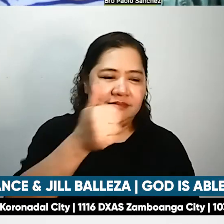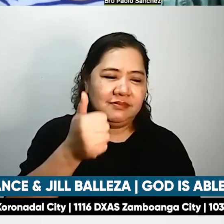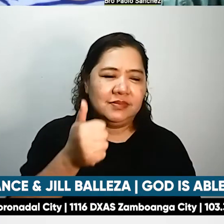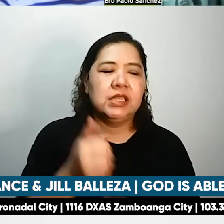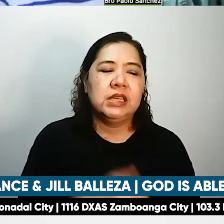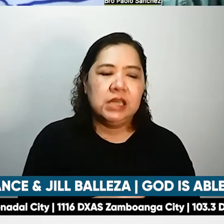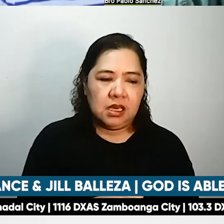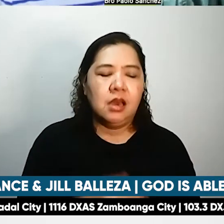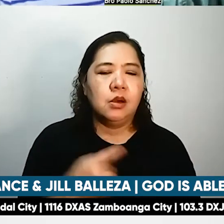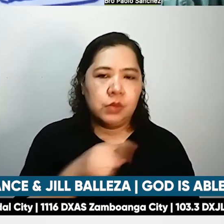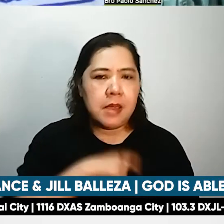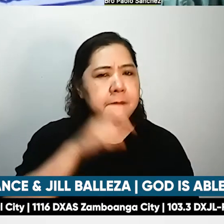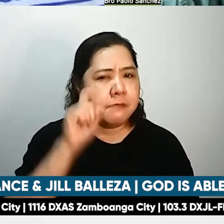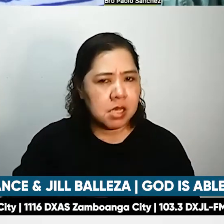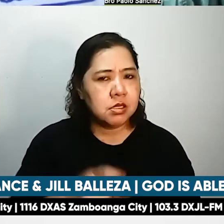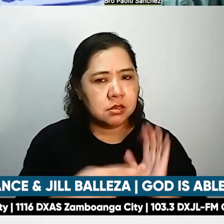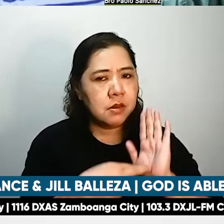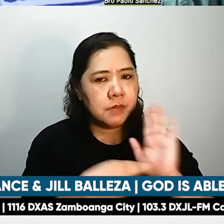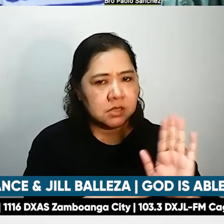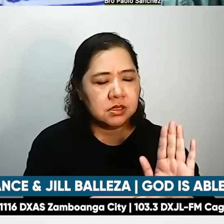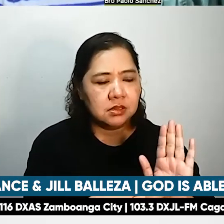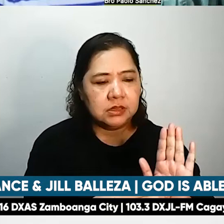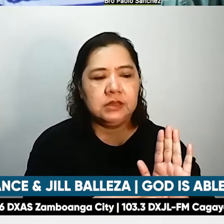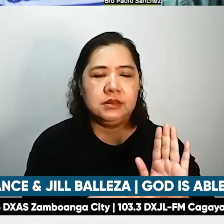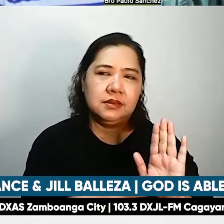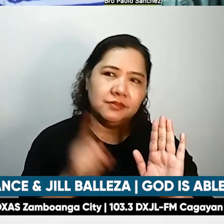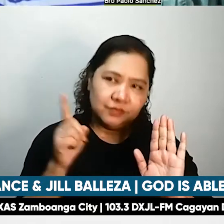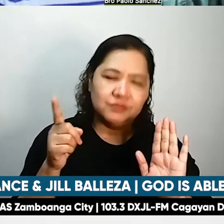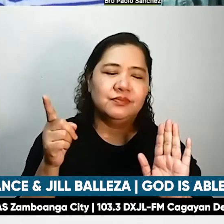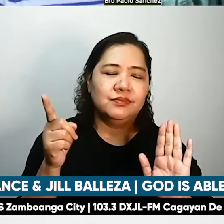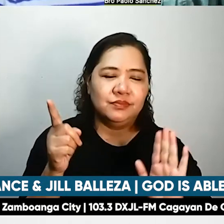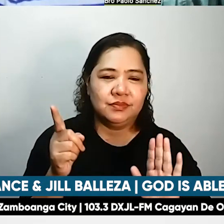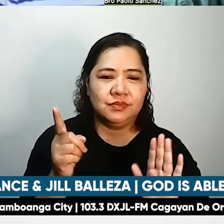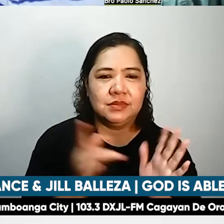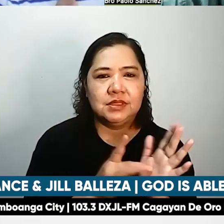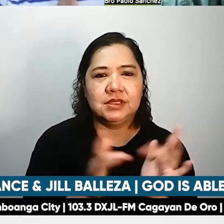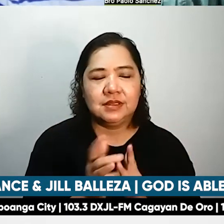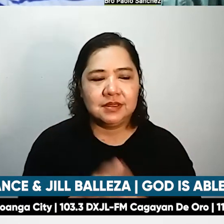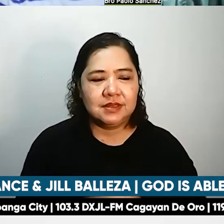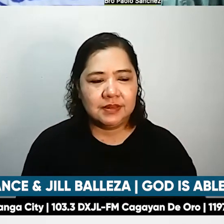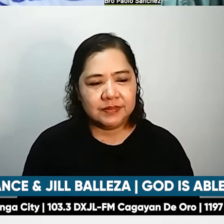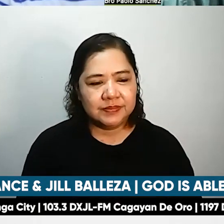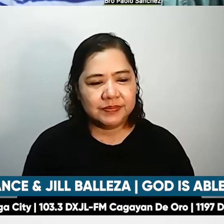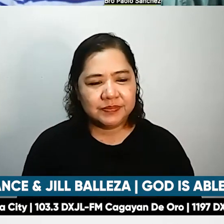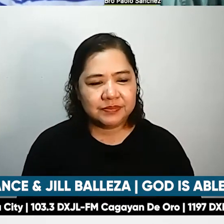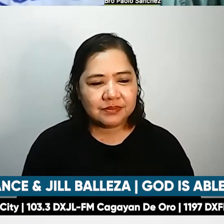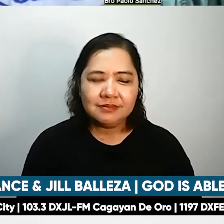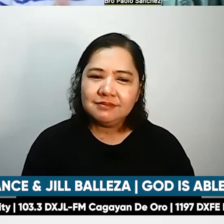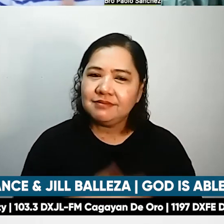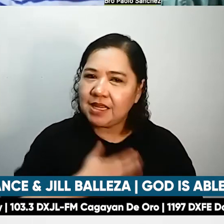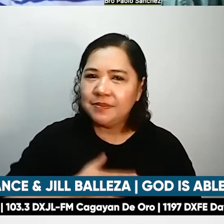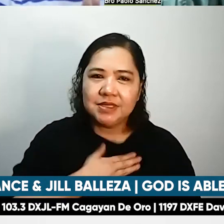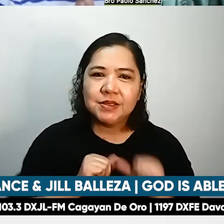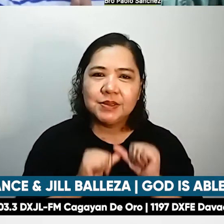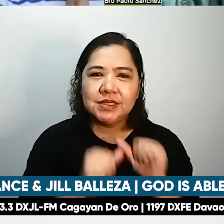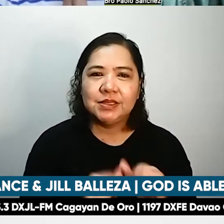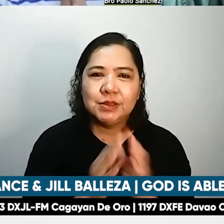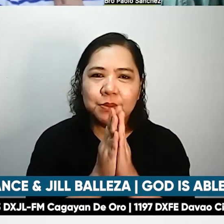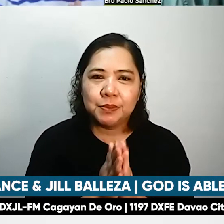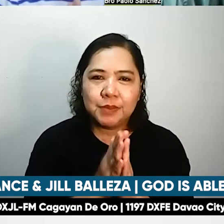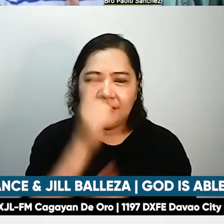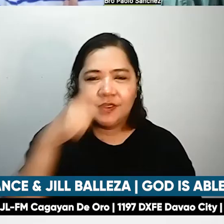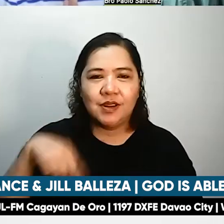ambassadors of that one true King kaya yun po again please continue to pray for us especially